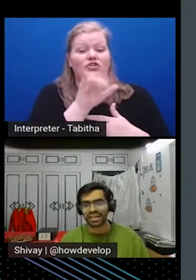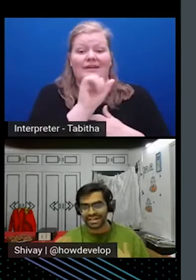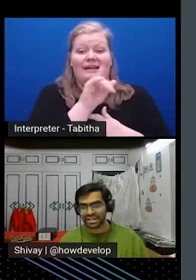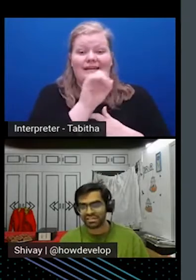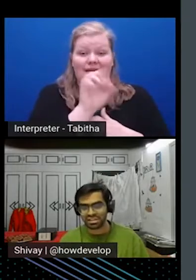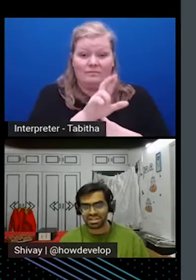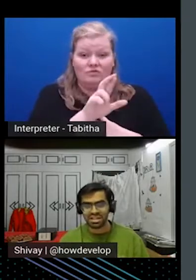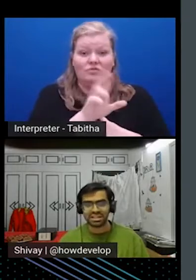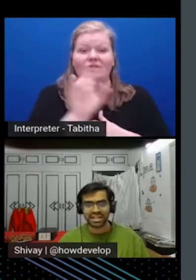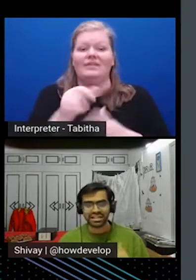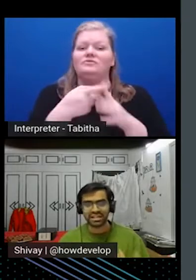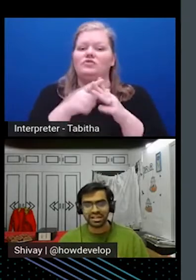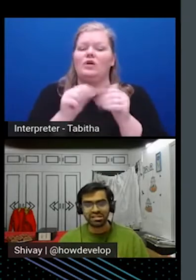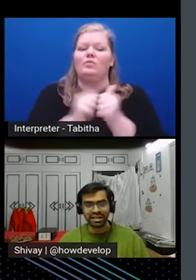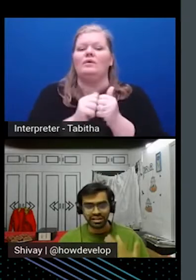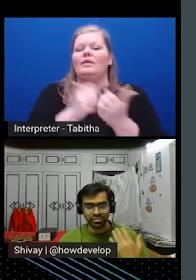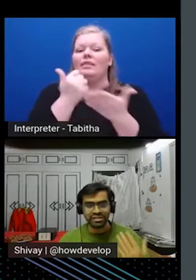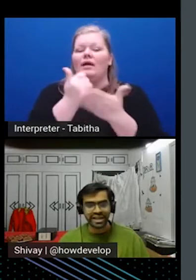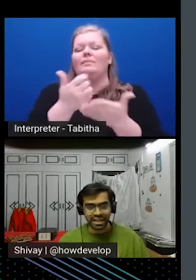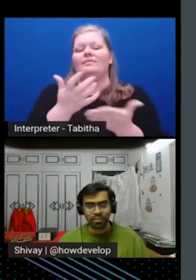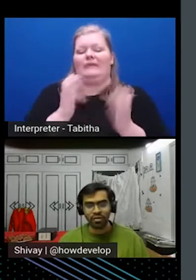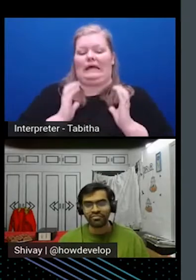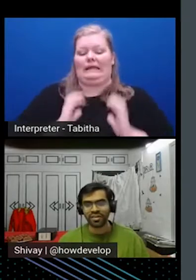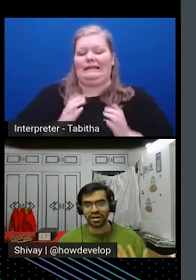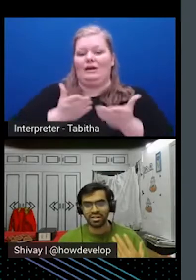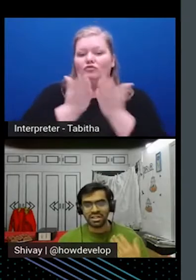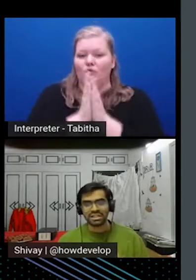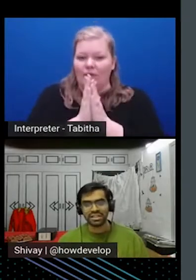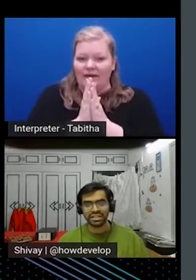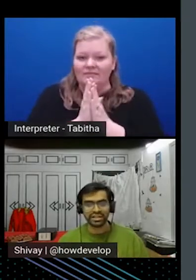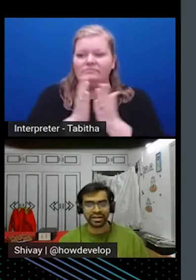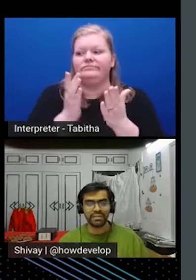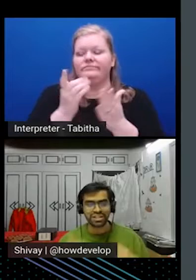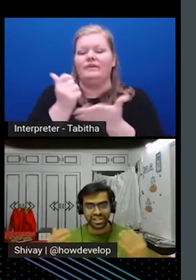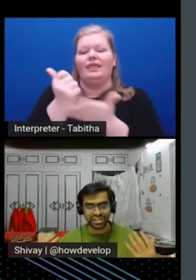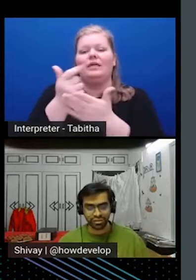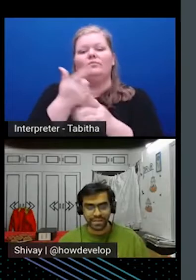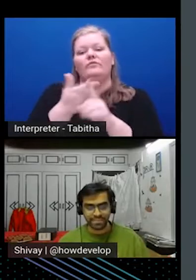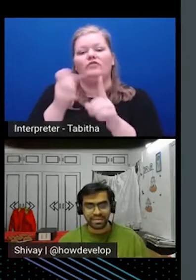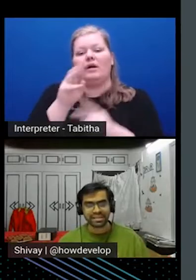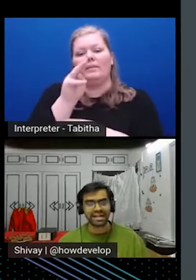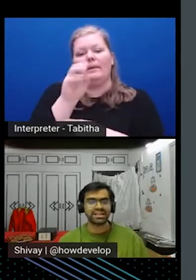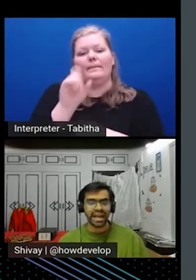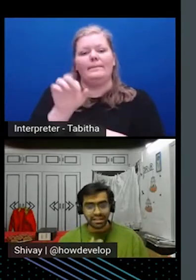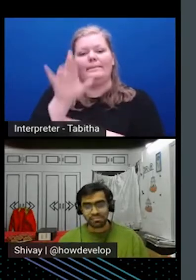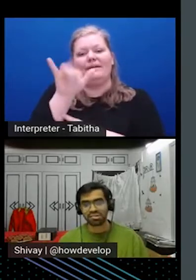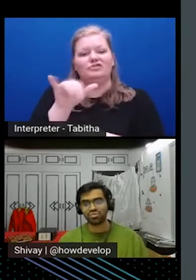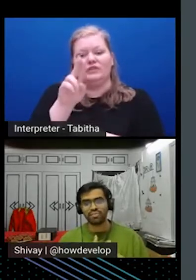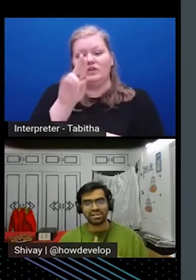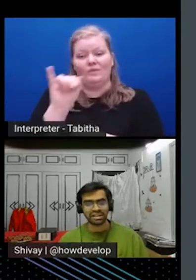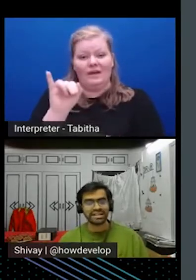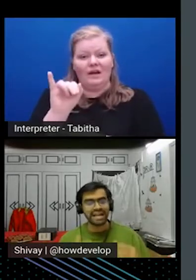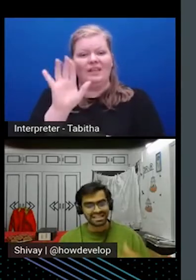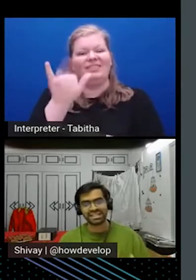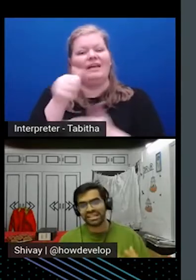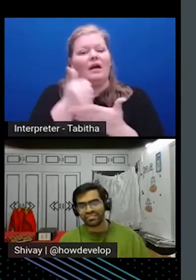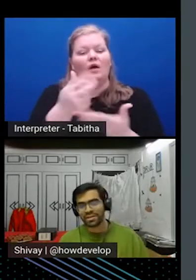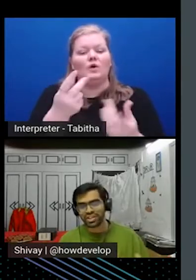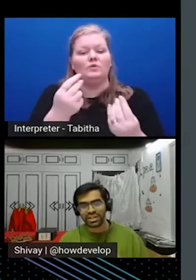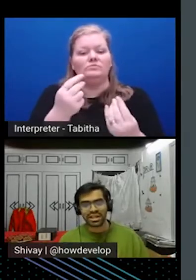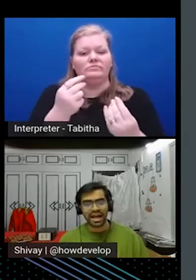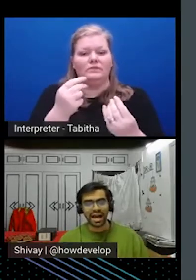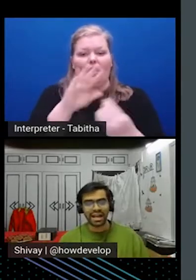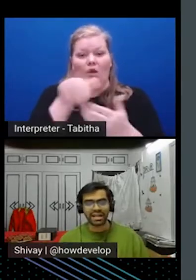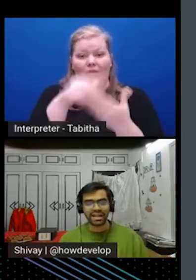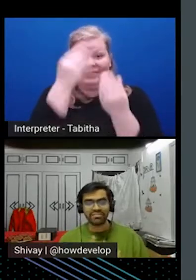of a client request that is with the help of the Meshery UI that helps to basically gather the